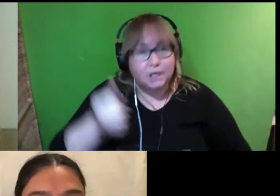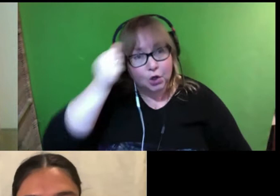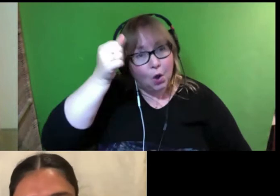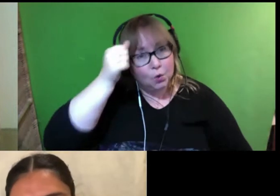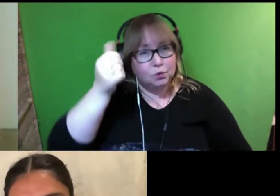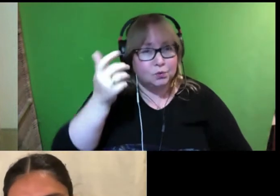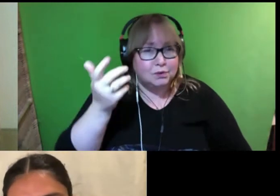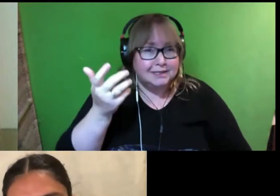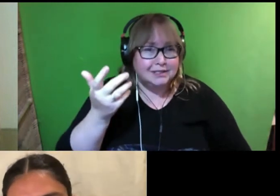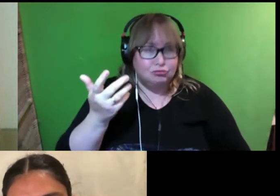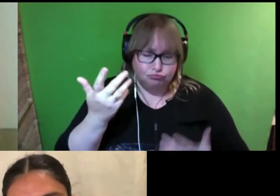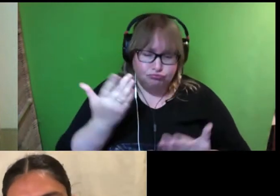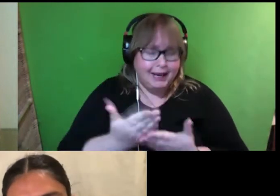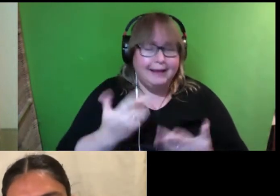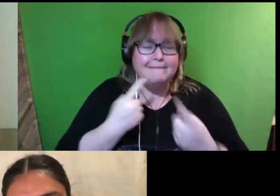archive.